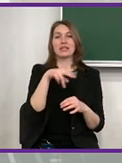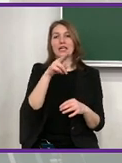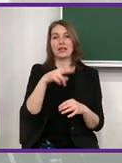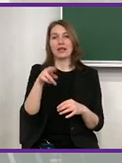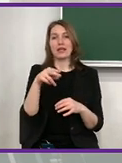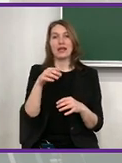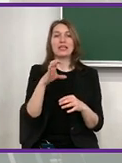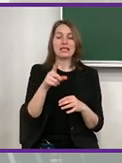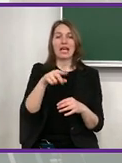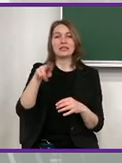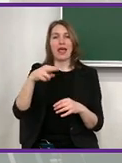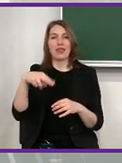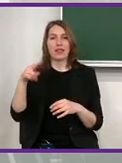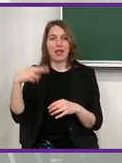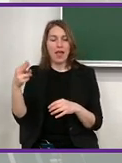the sustainability